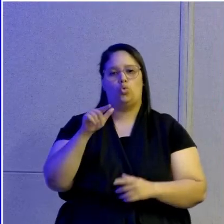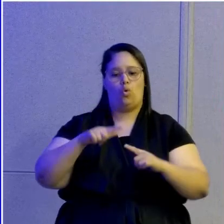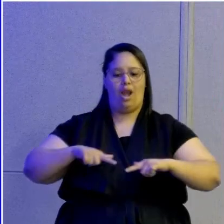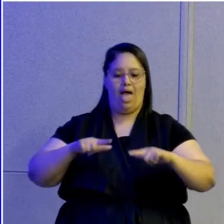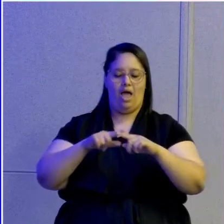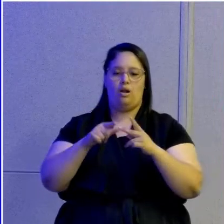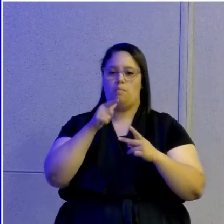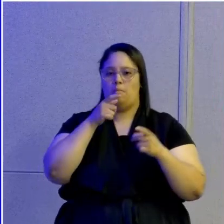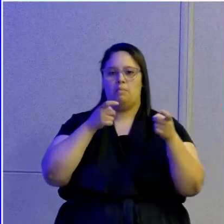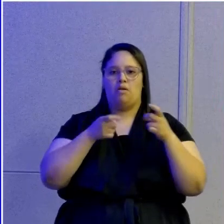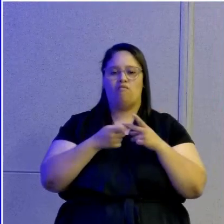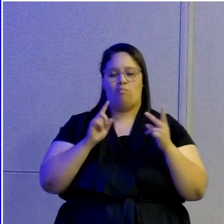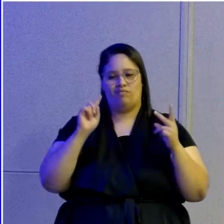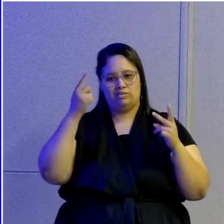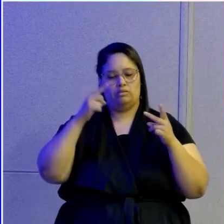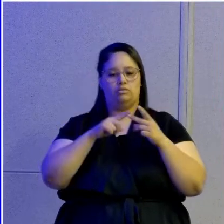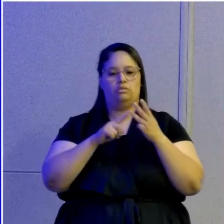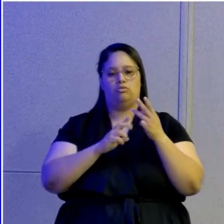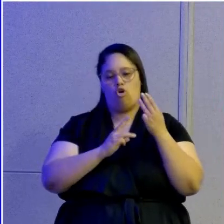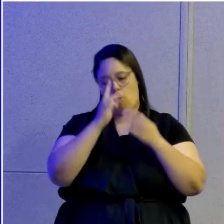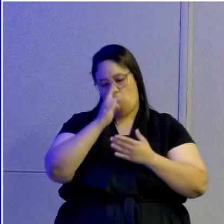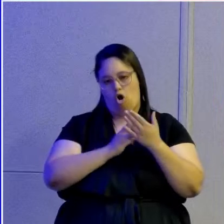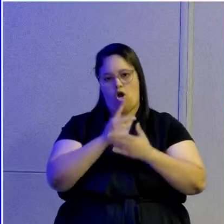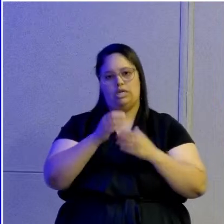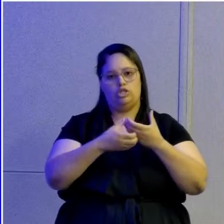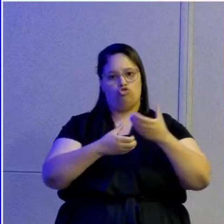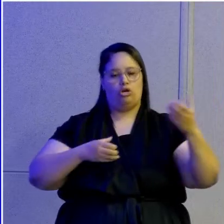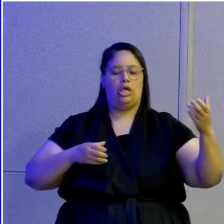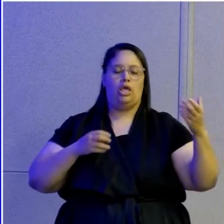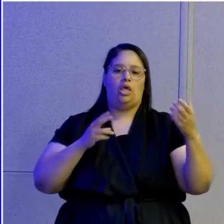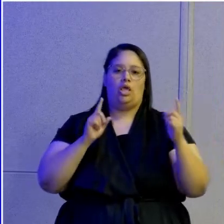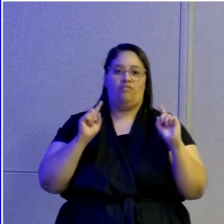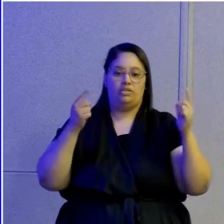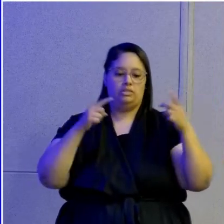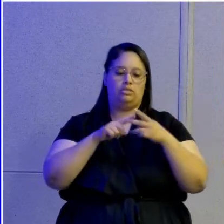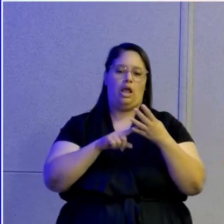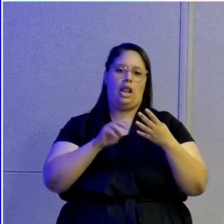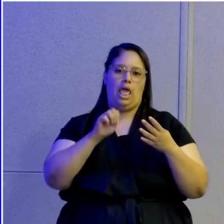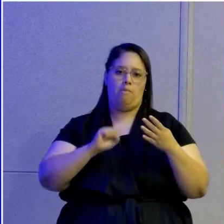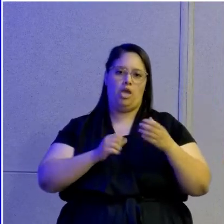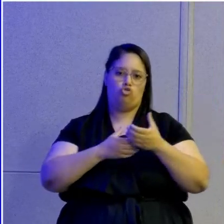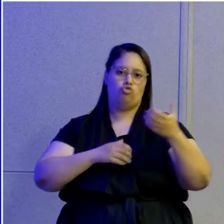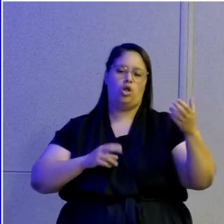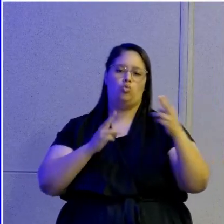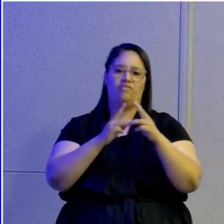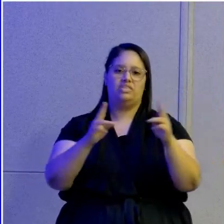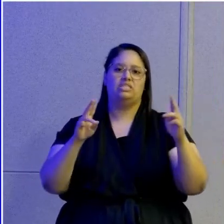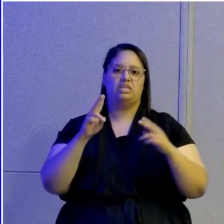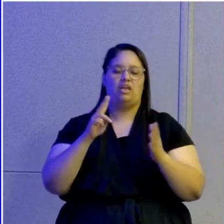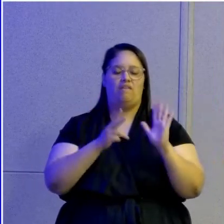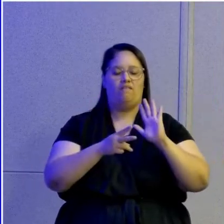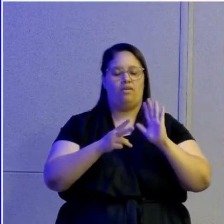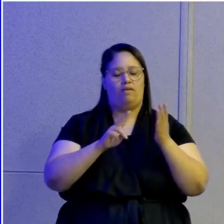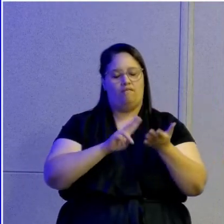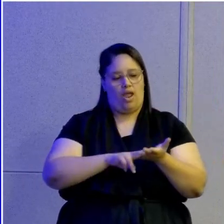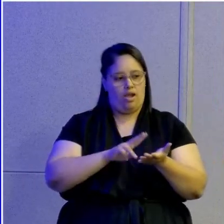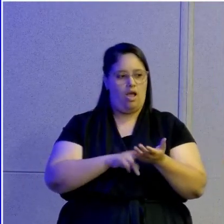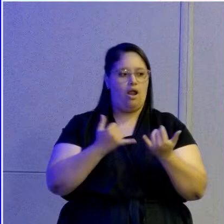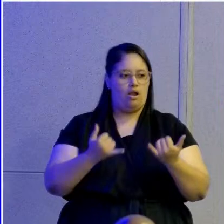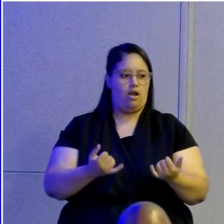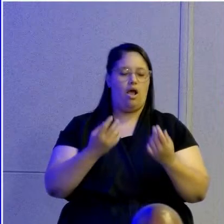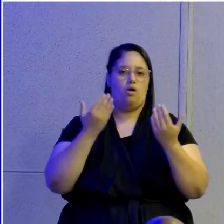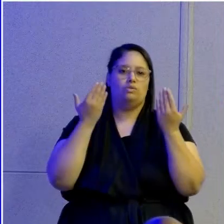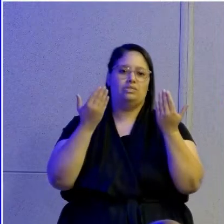WITS, an honours degree from WITS, and a master's degree from the University of Venda, and is currently studying towards